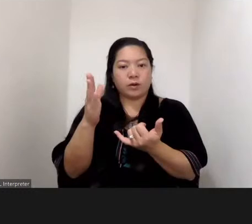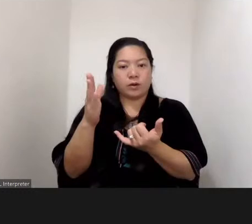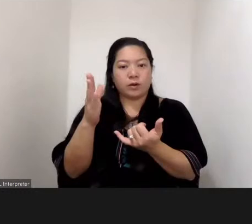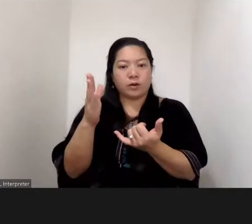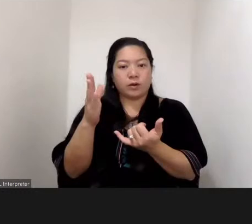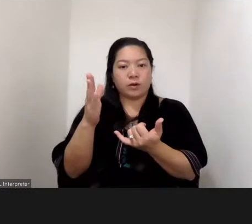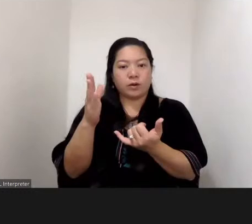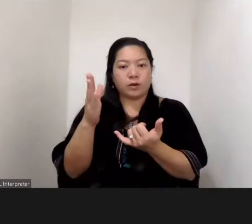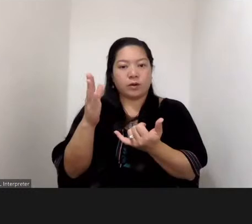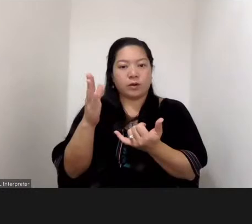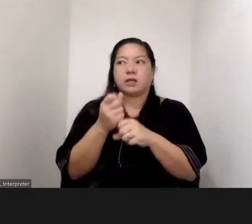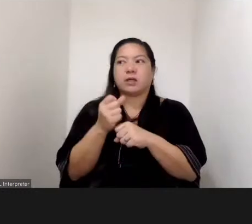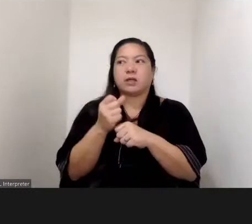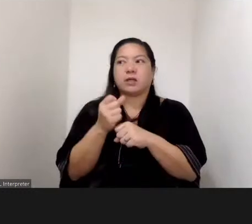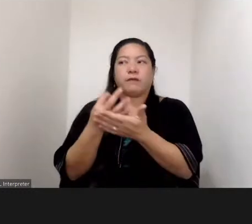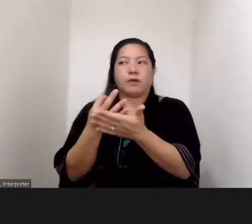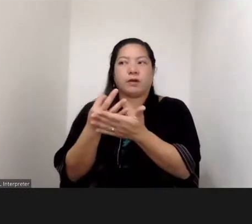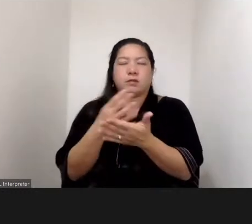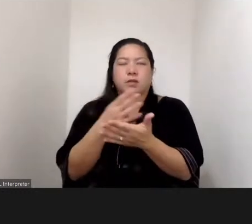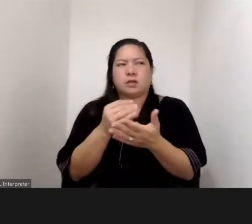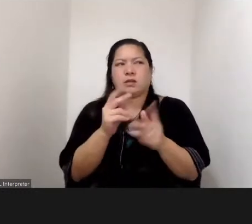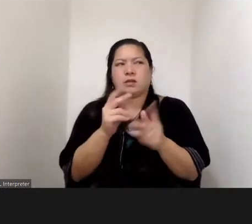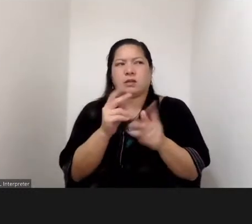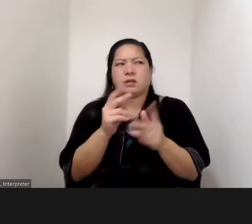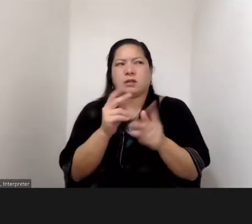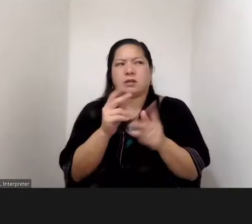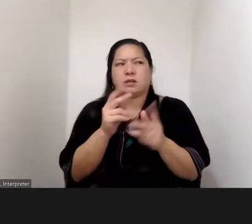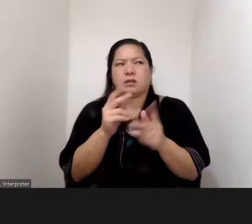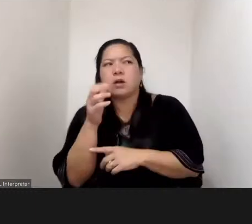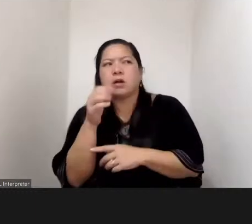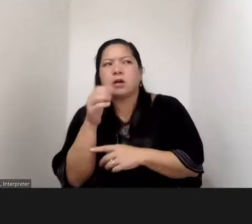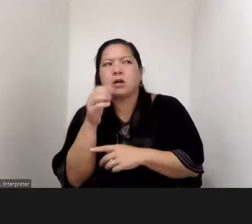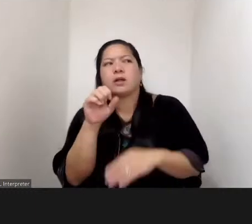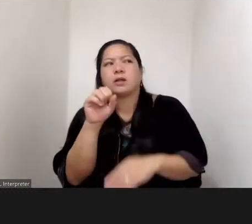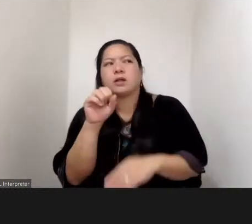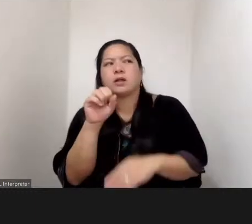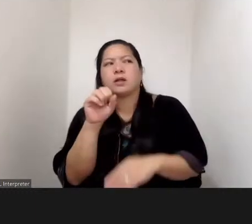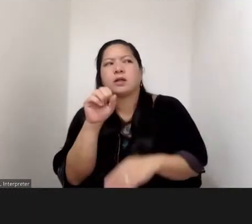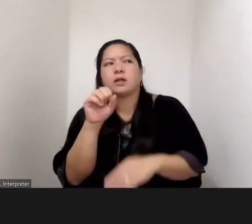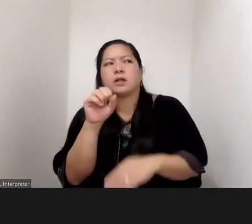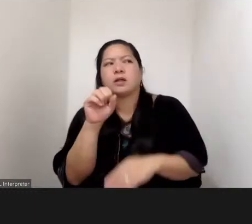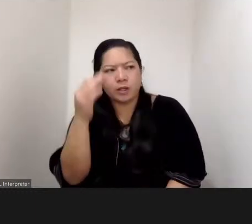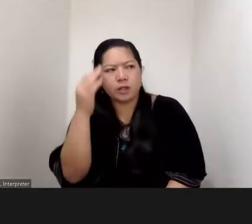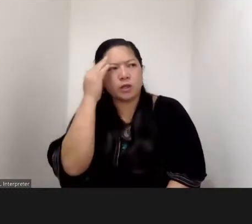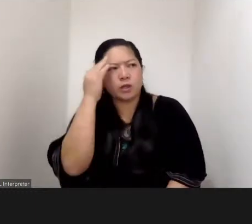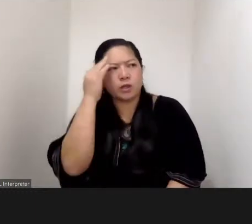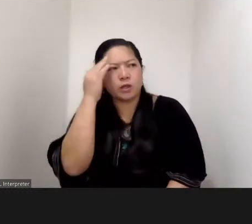Guam knew about this SNAP, and they knew that it was a